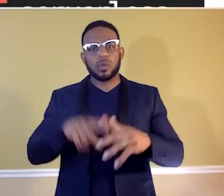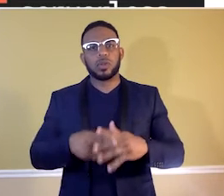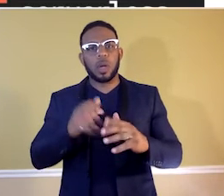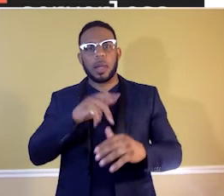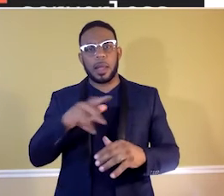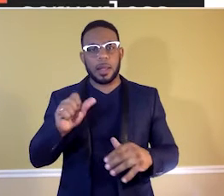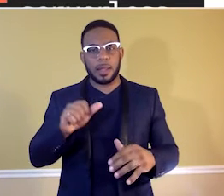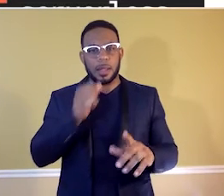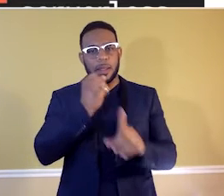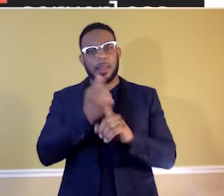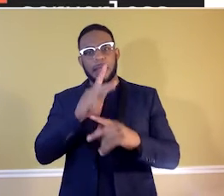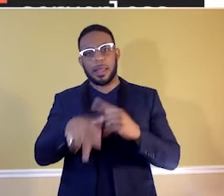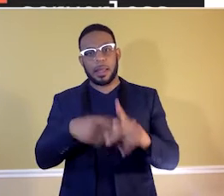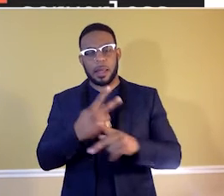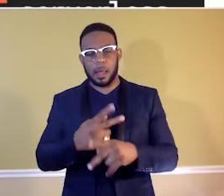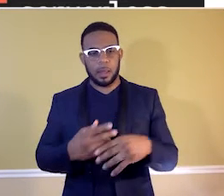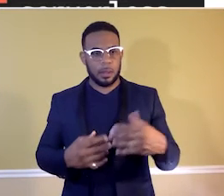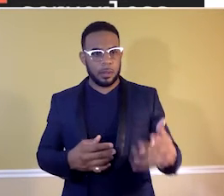really going to hit that kind of